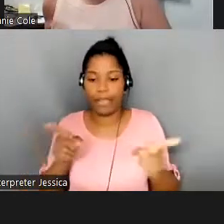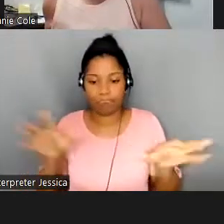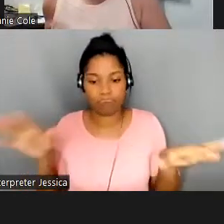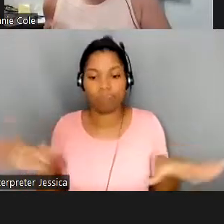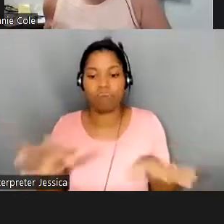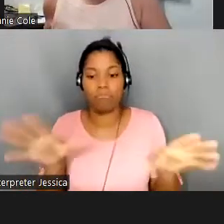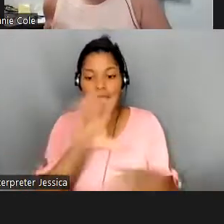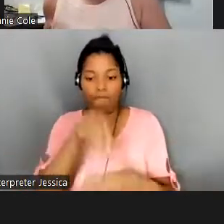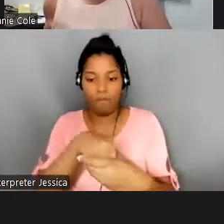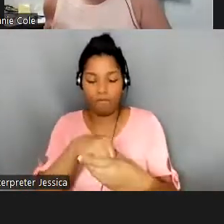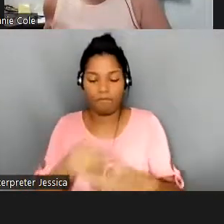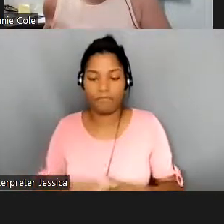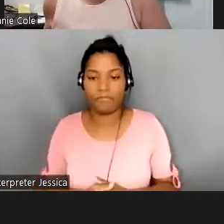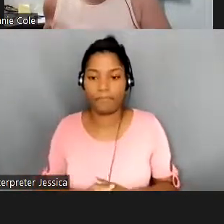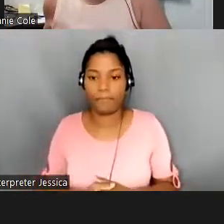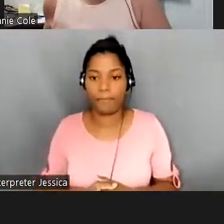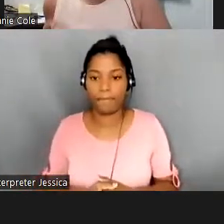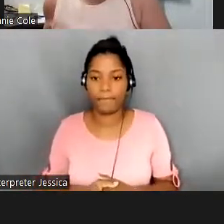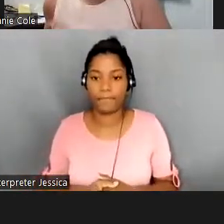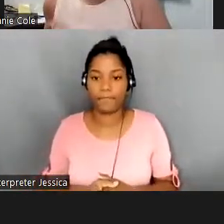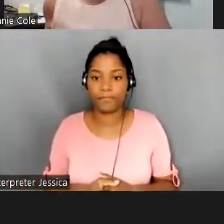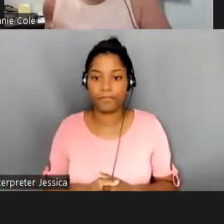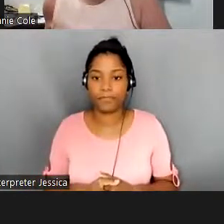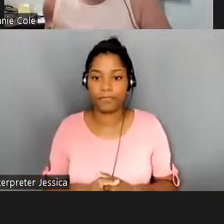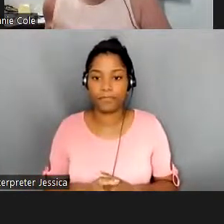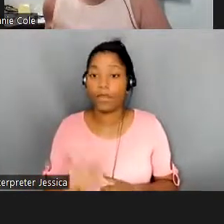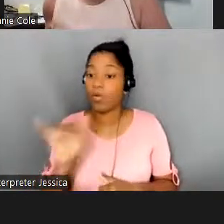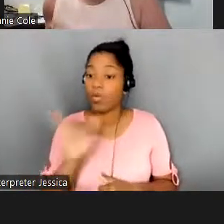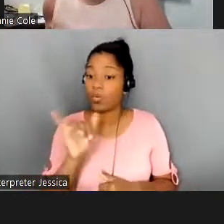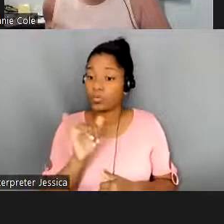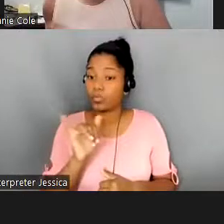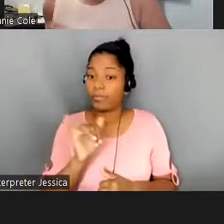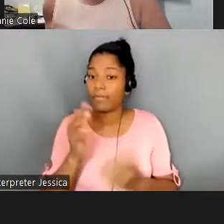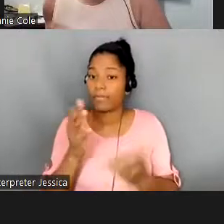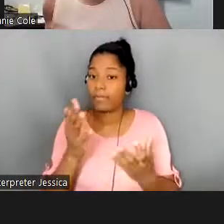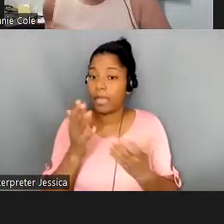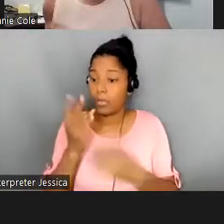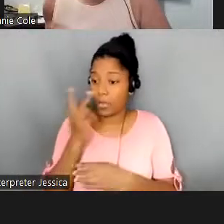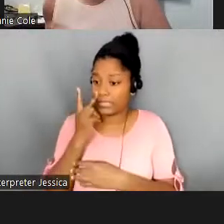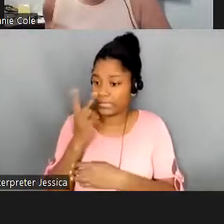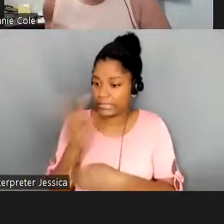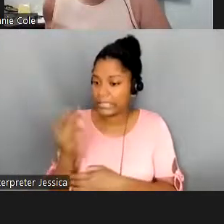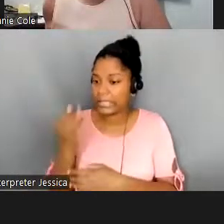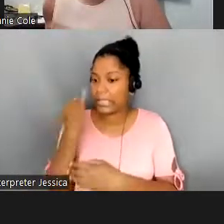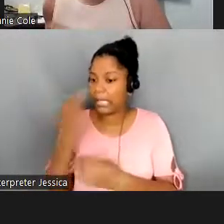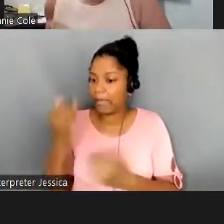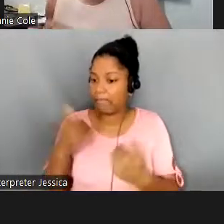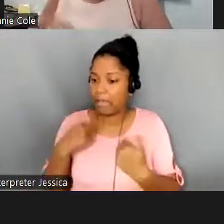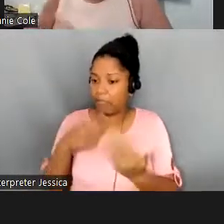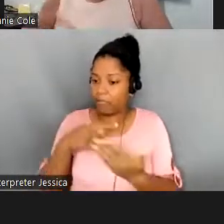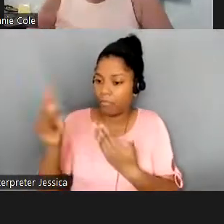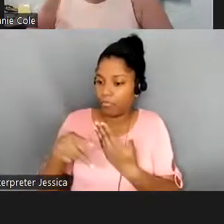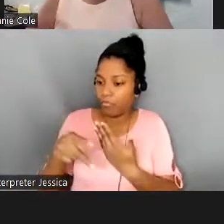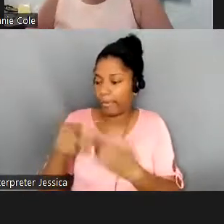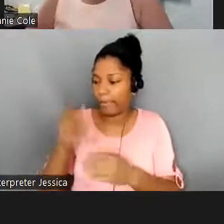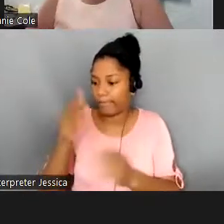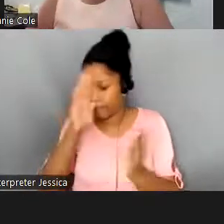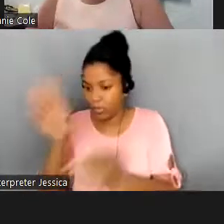engaged. And I'm looking to see if we have programs that are targeted towards men. So I'll let the rest of you answer